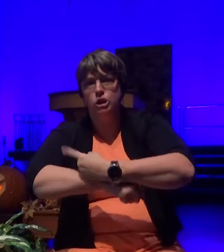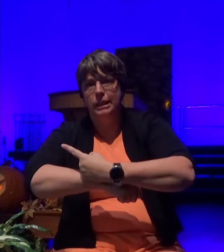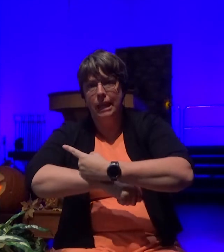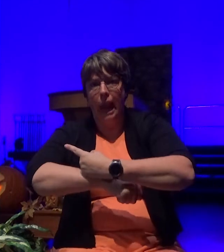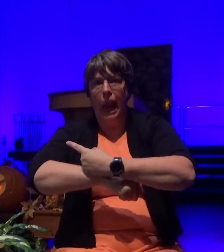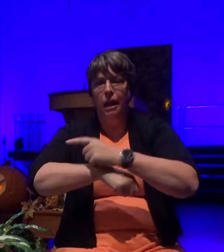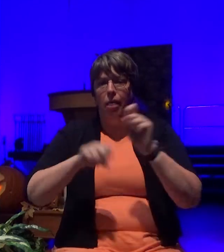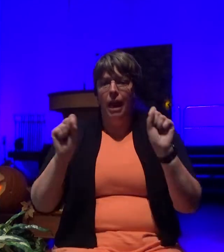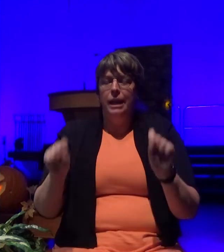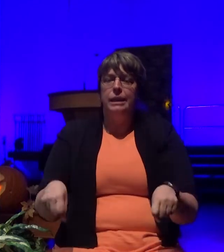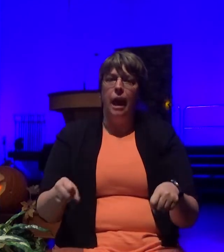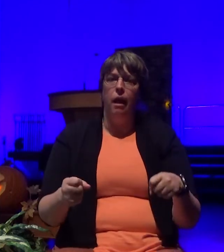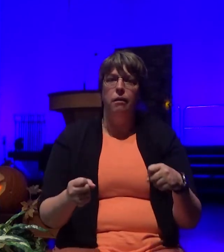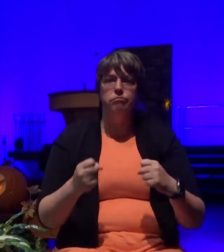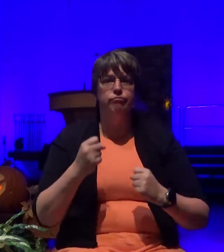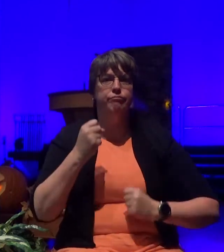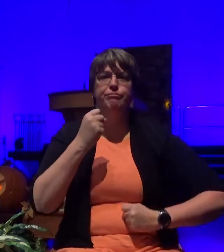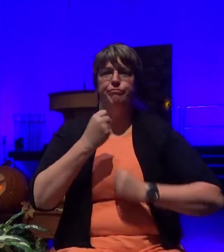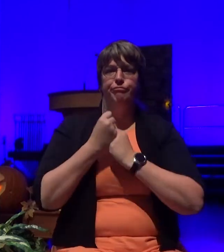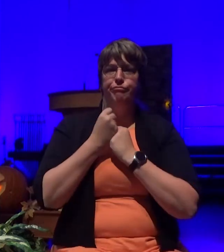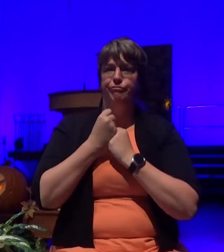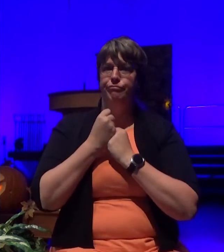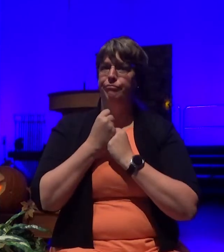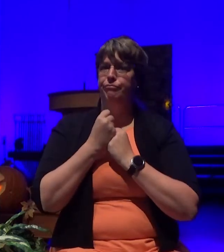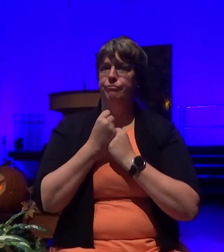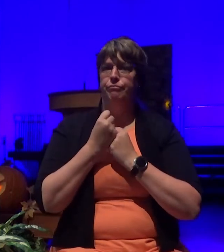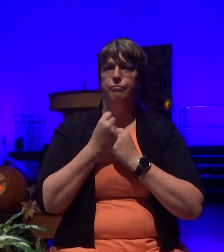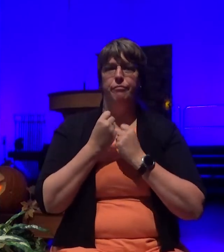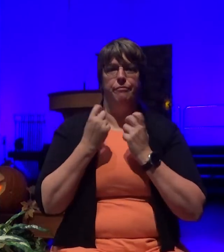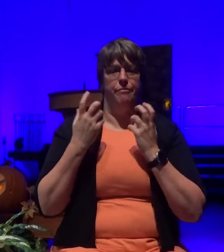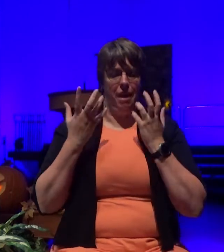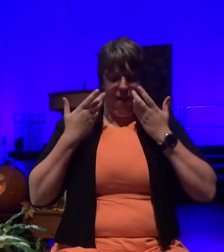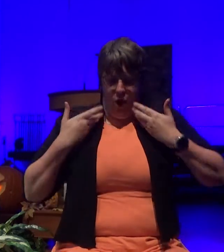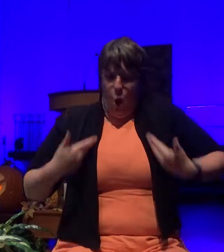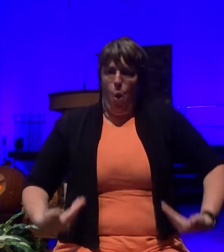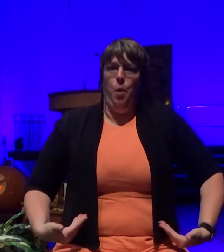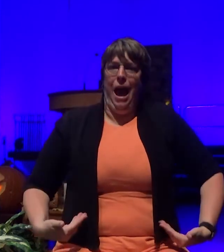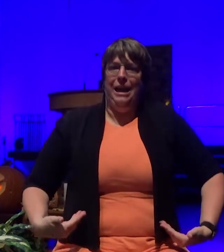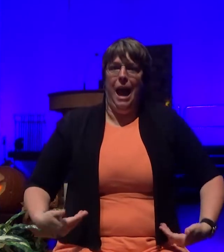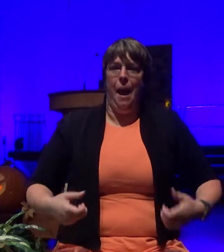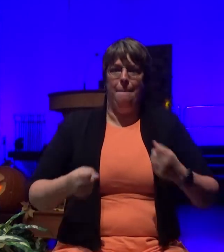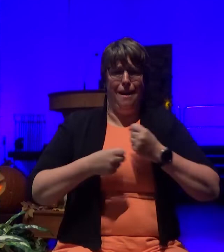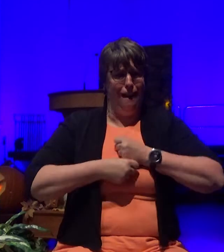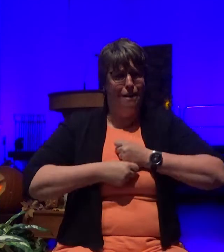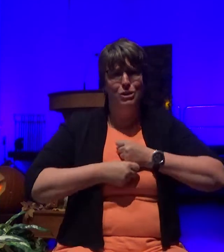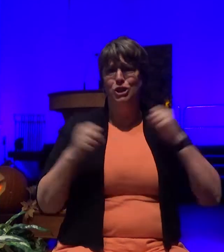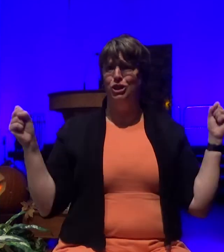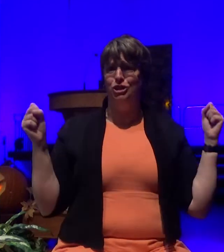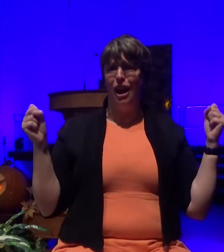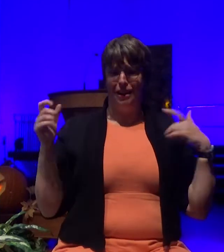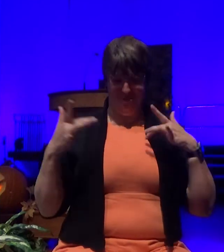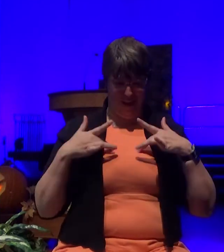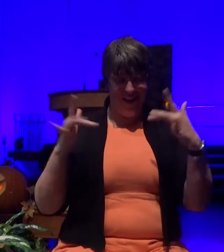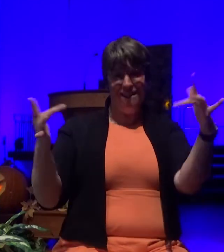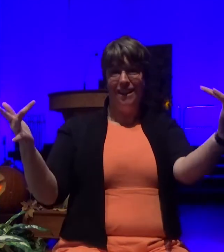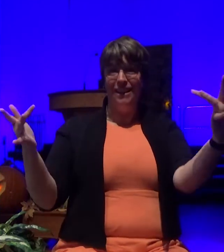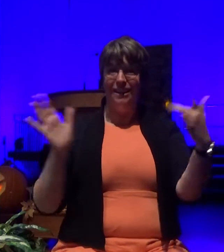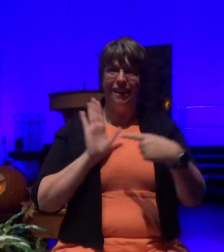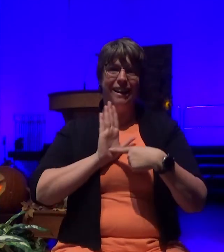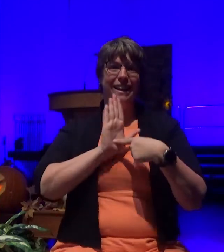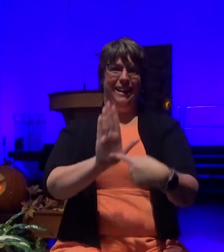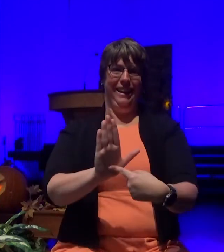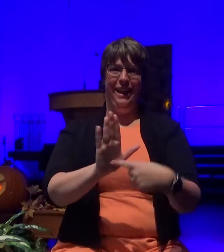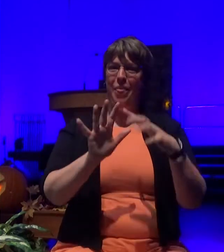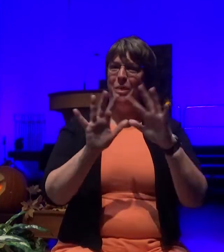can stand in the full glory of their beingness and wear their shiny vest and shine to the light to the world and